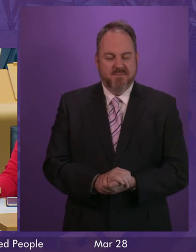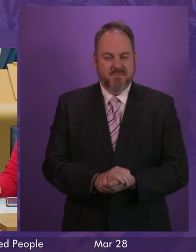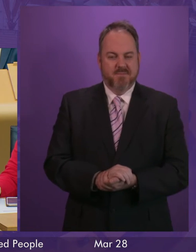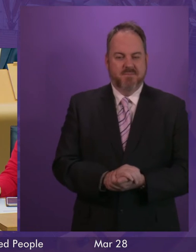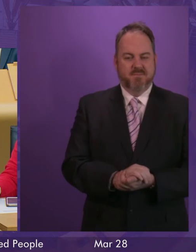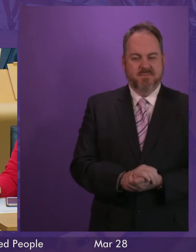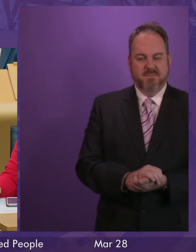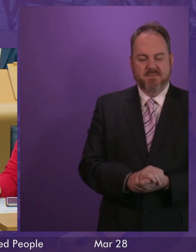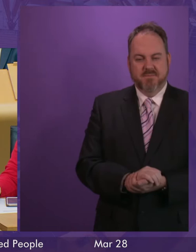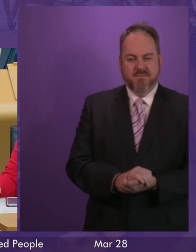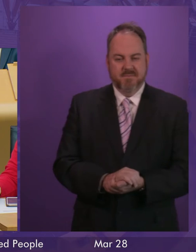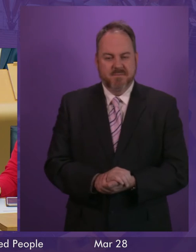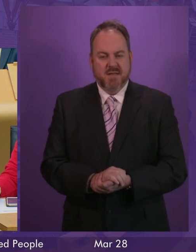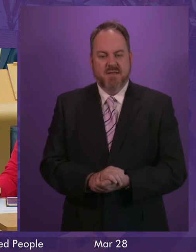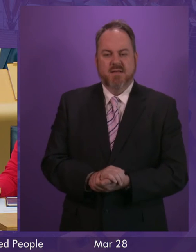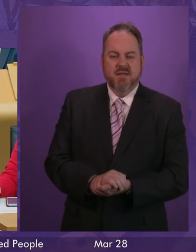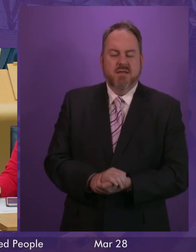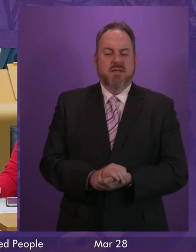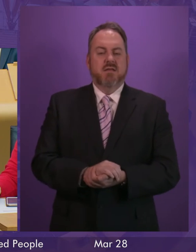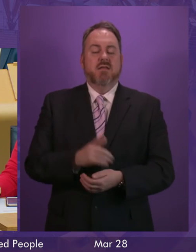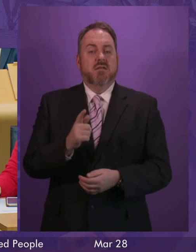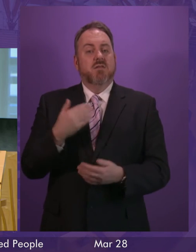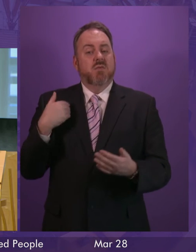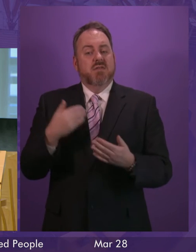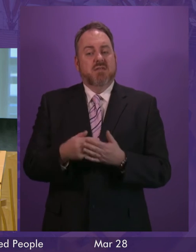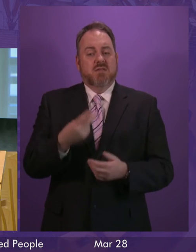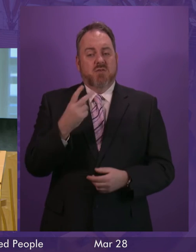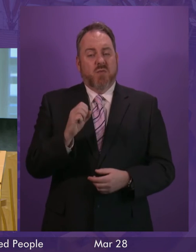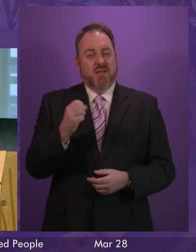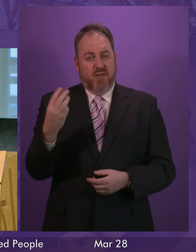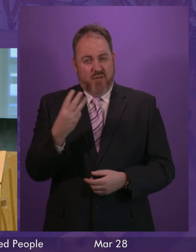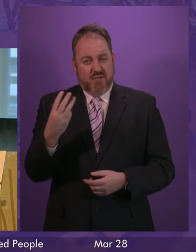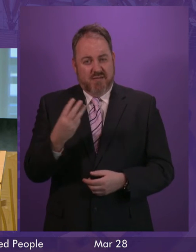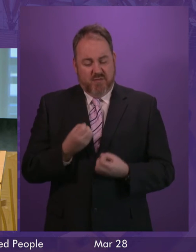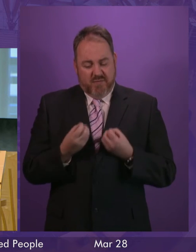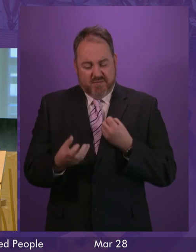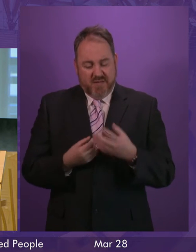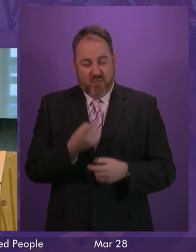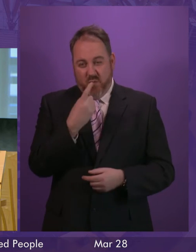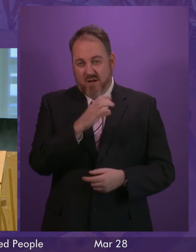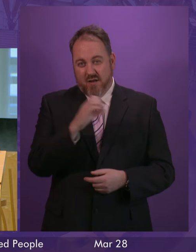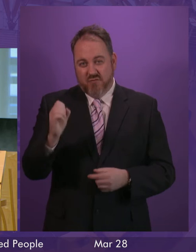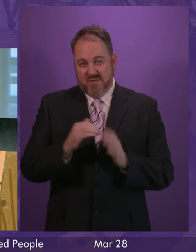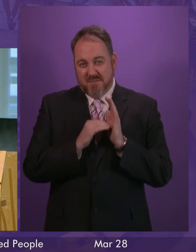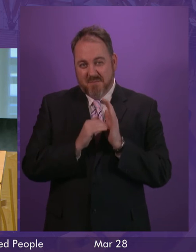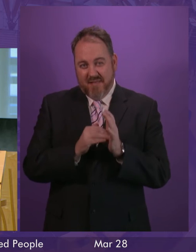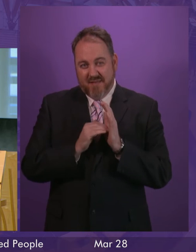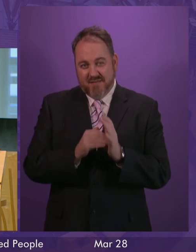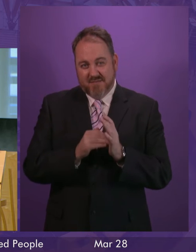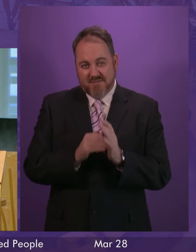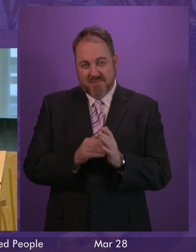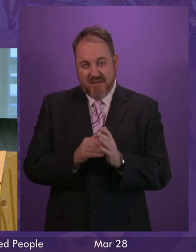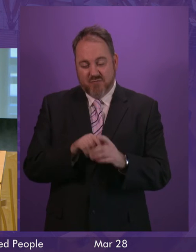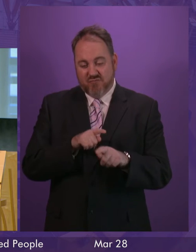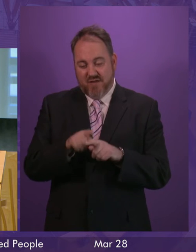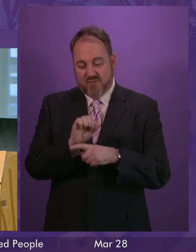certainly recall. Since 2013 the SNP government has spent over 100 million a year protecting people from the worst aspects of Tory welfare